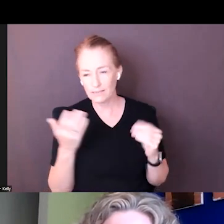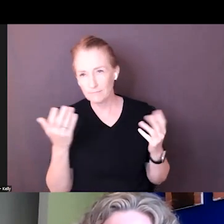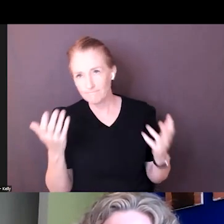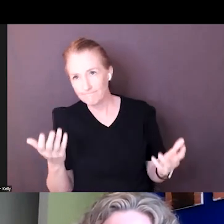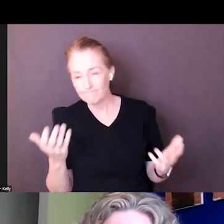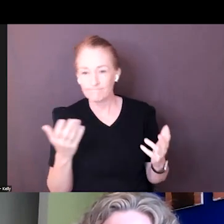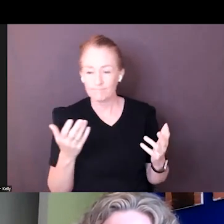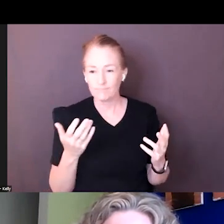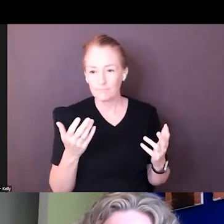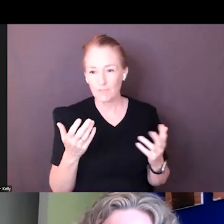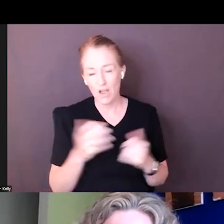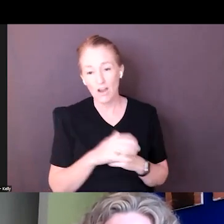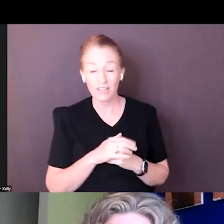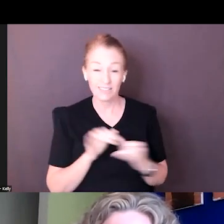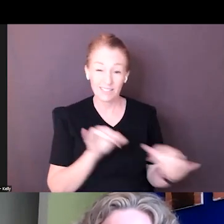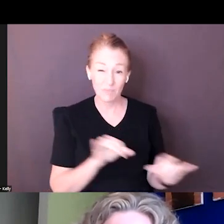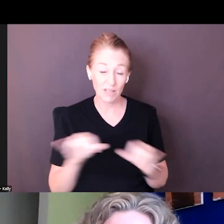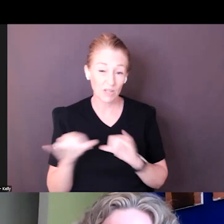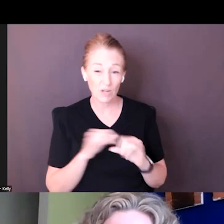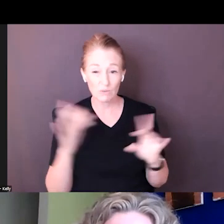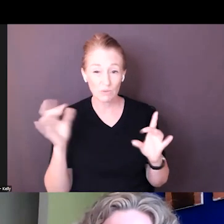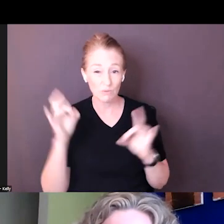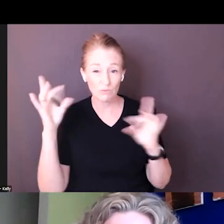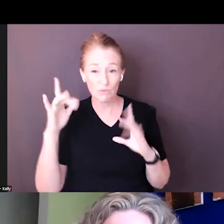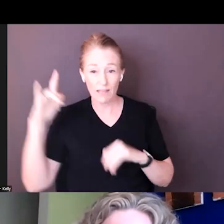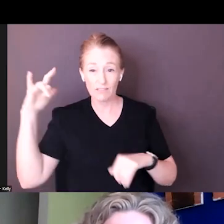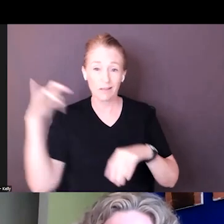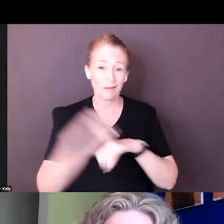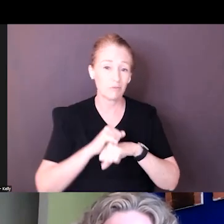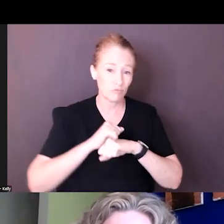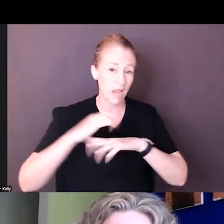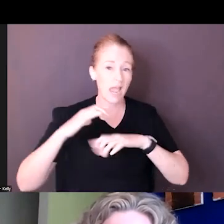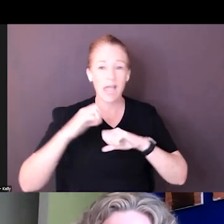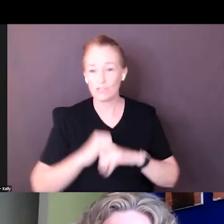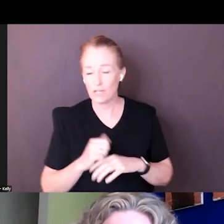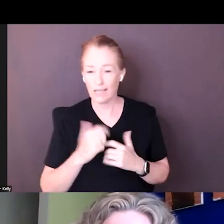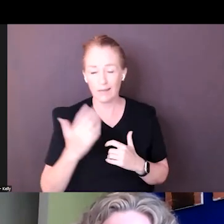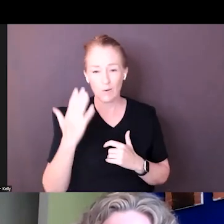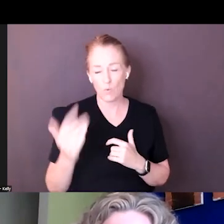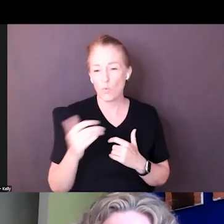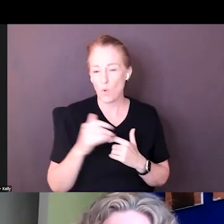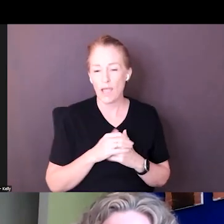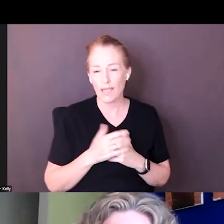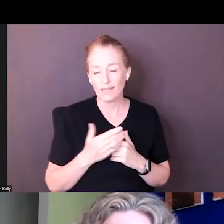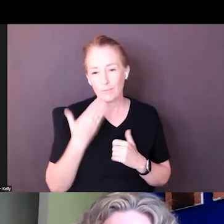the tragic airplane crash. Why did things go south at the end? And we're trying to understand that story. So it's available to all. If you